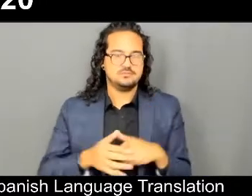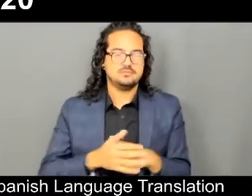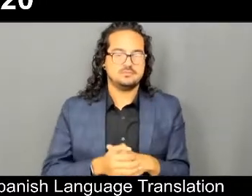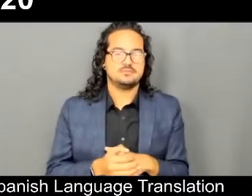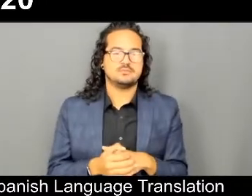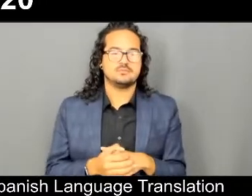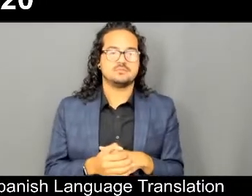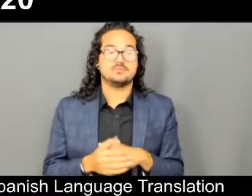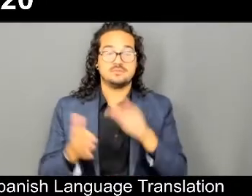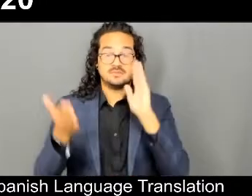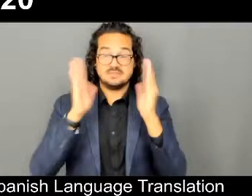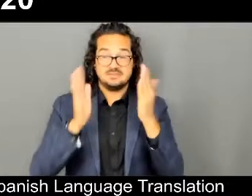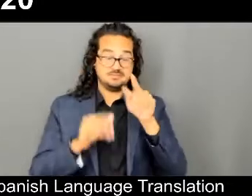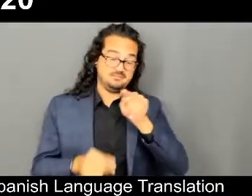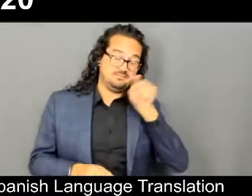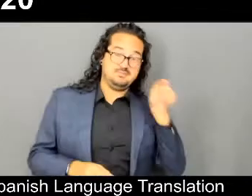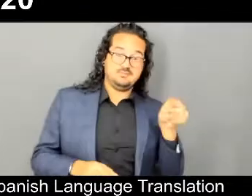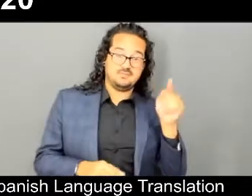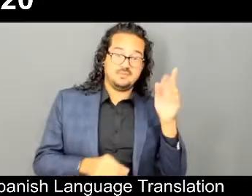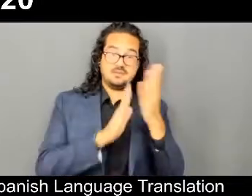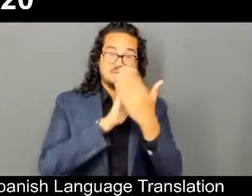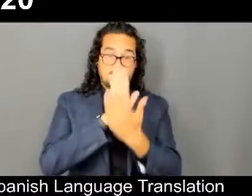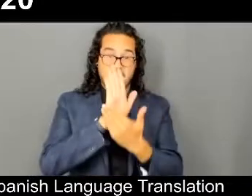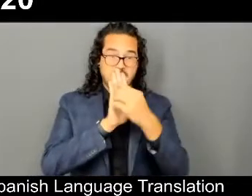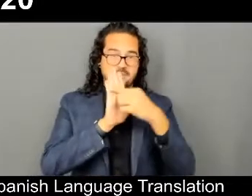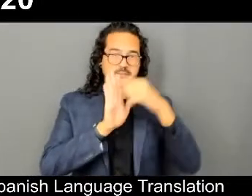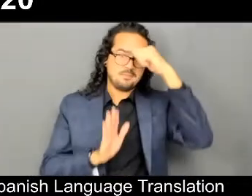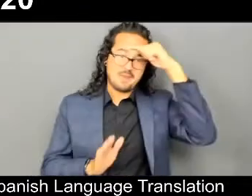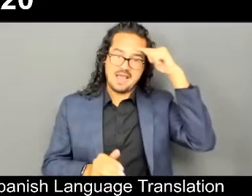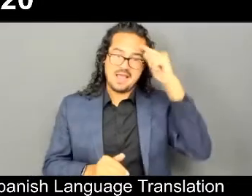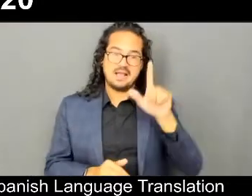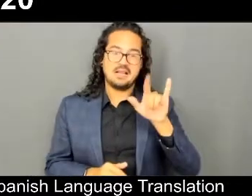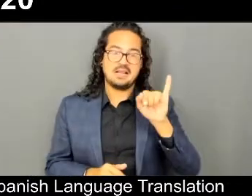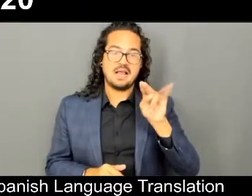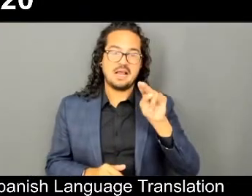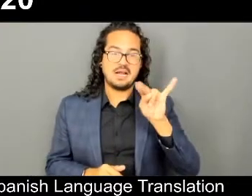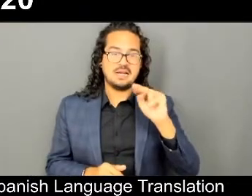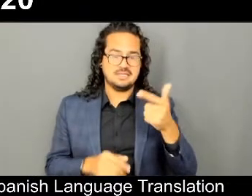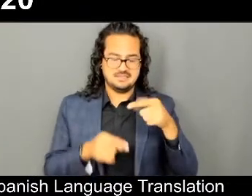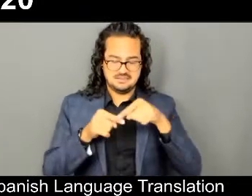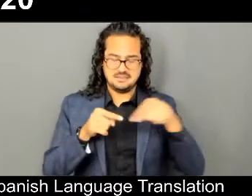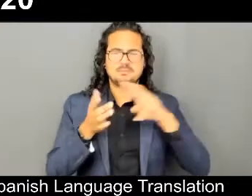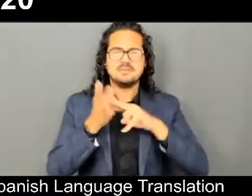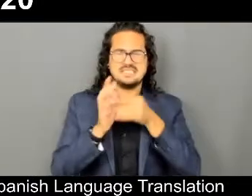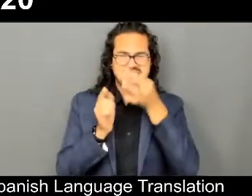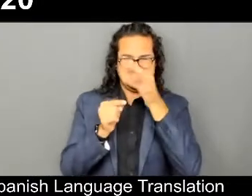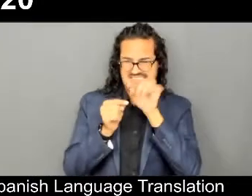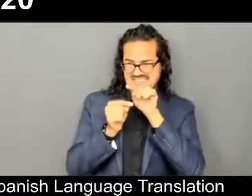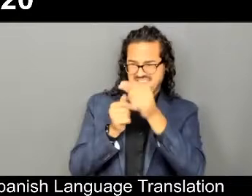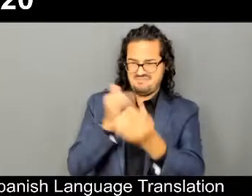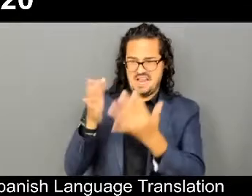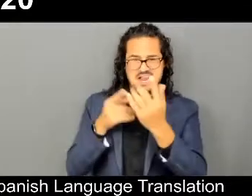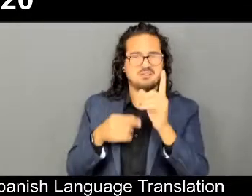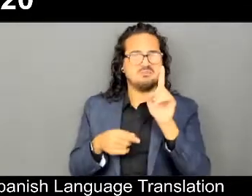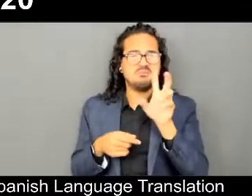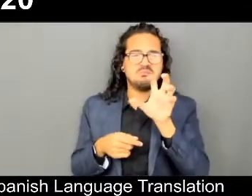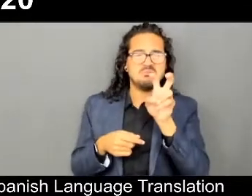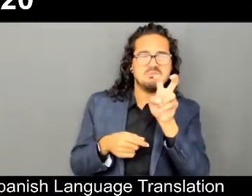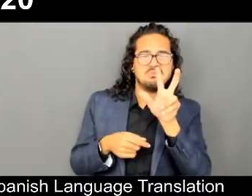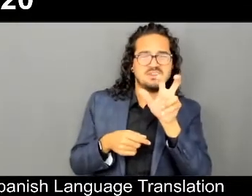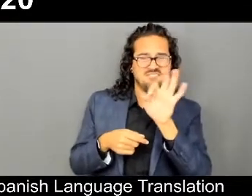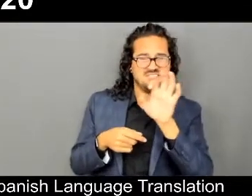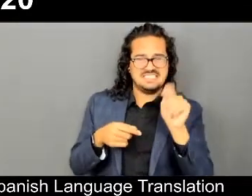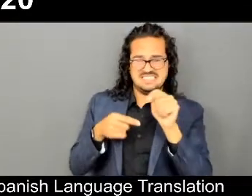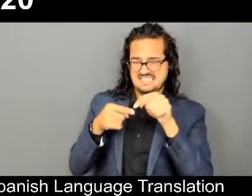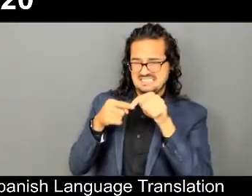generally only talking a few hundred feet or a couple hundred yards, kind of a distance thing, a smaller scale operation versus a larger